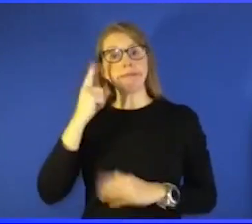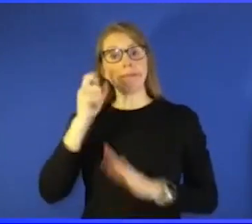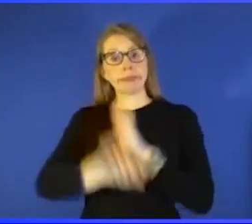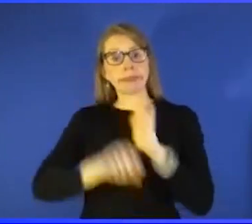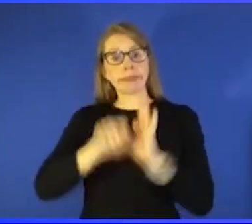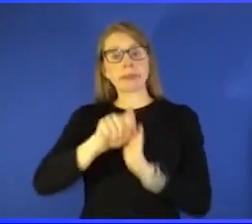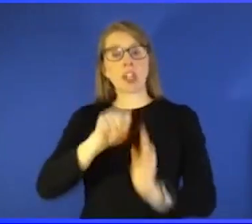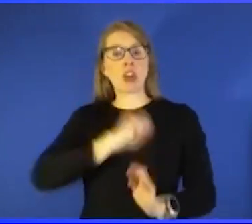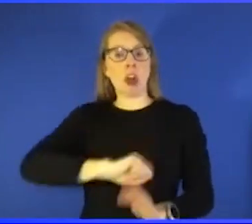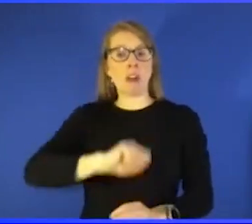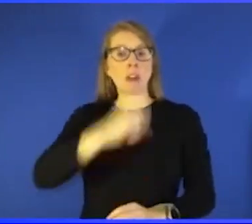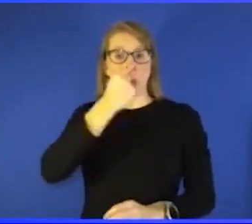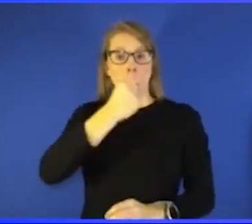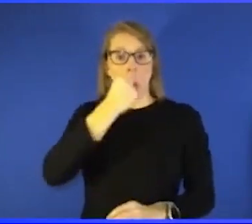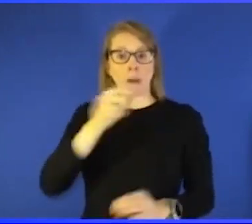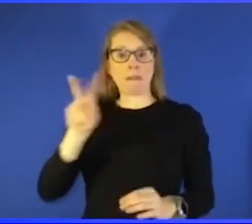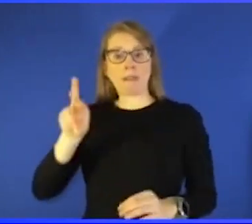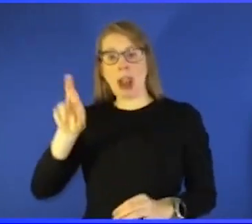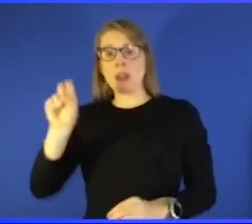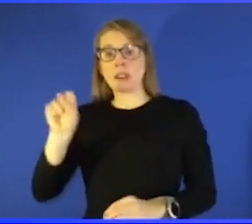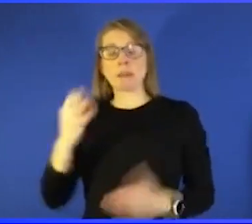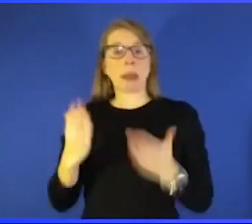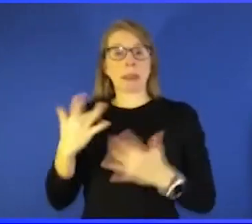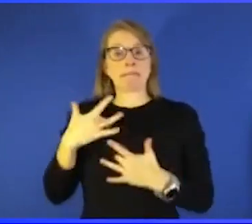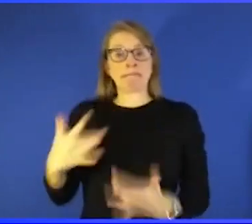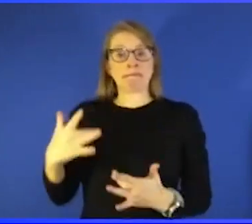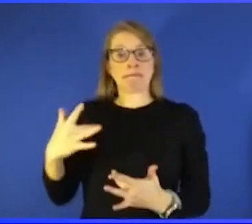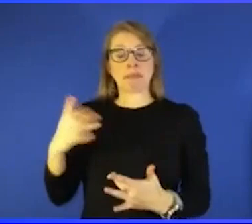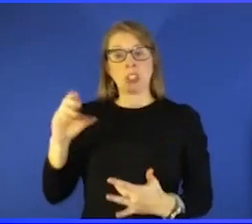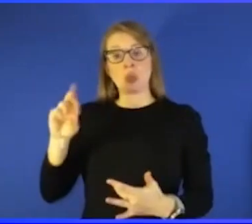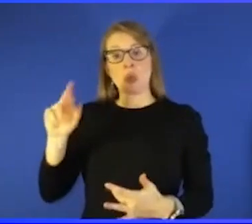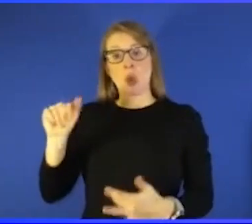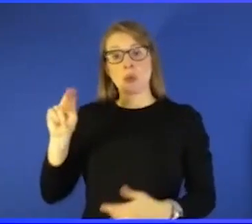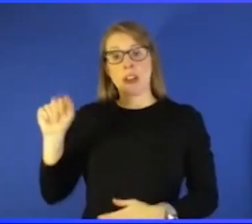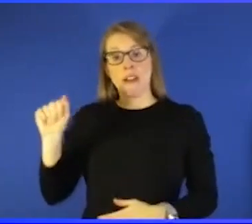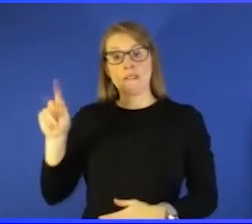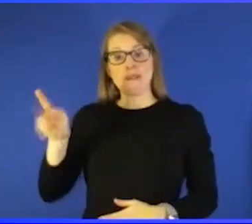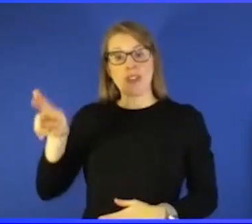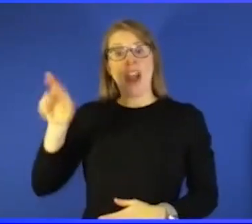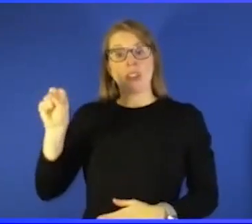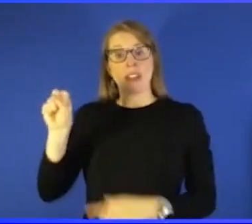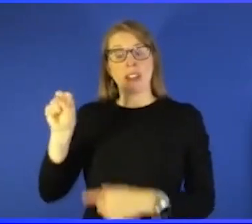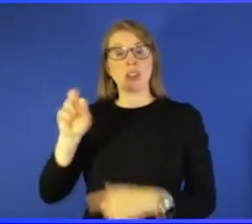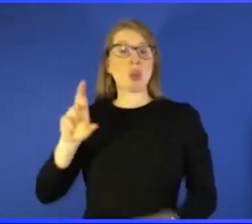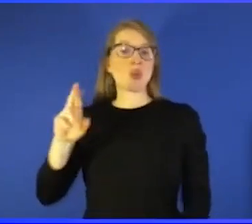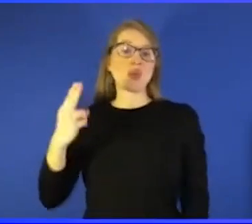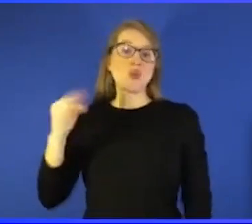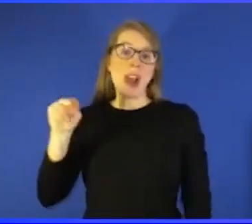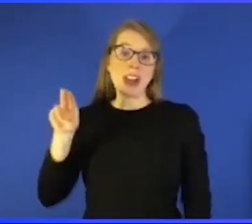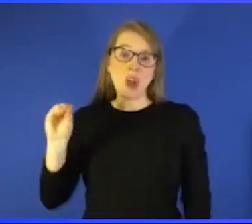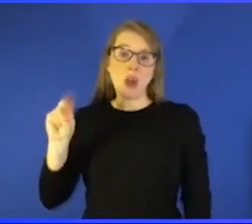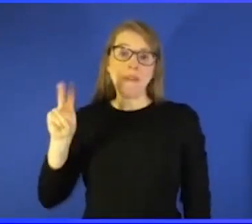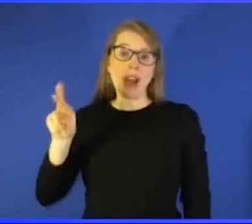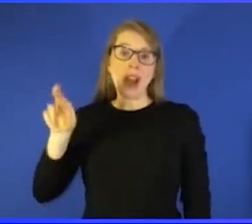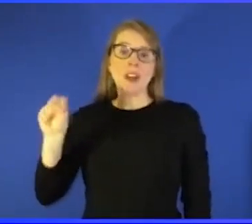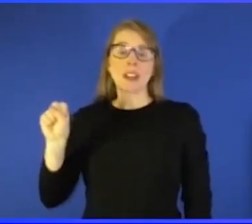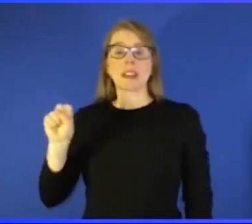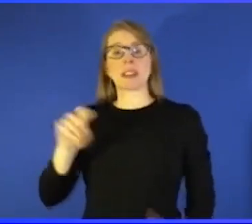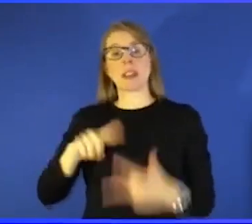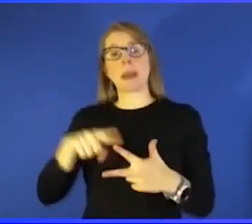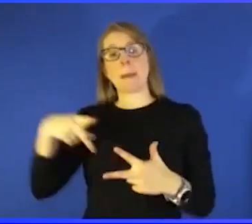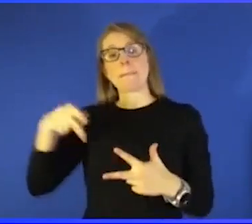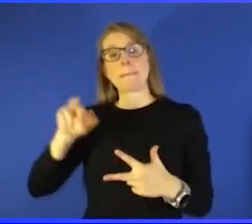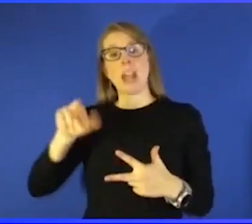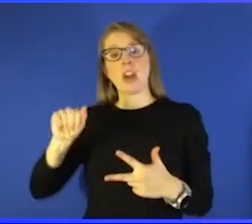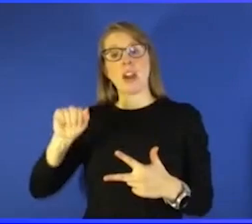viruses, whether they are the typical coronaviruses that we know about, rhinovirus, parainfluenza virus. We know that there are other